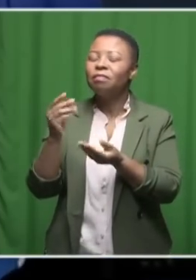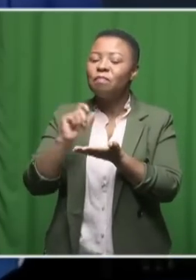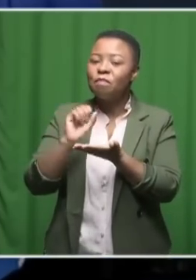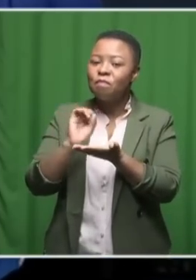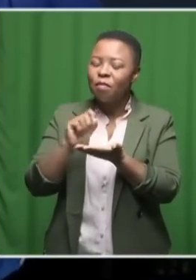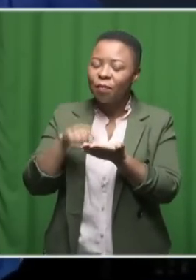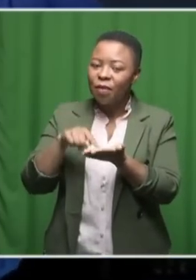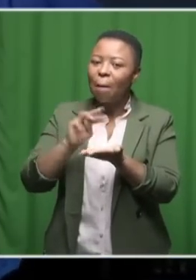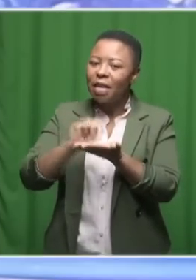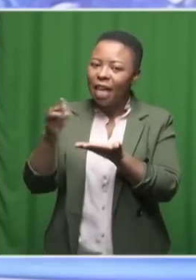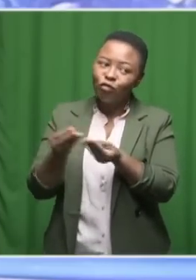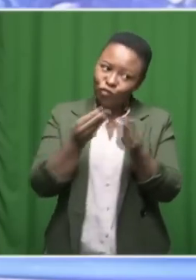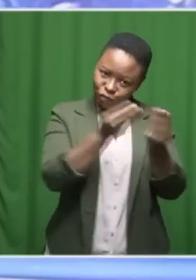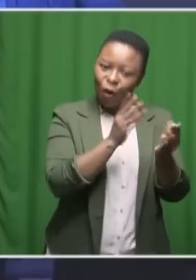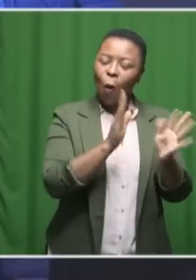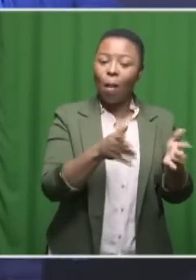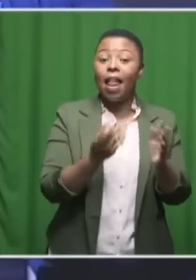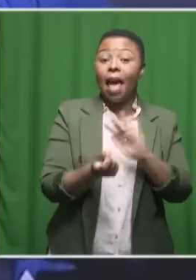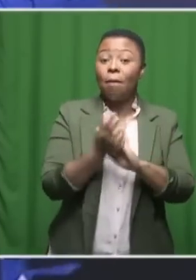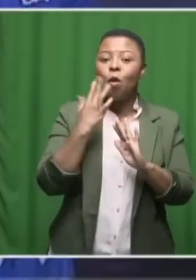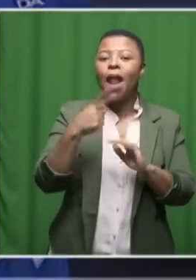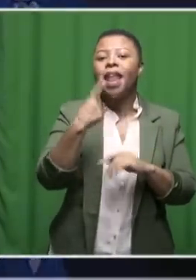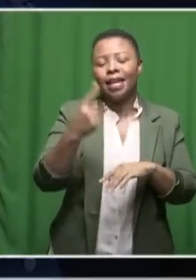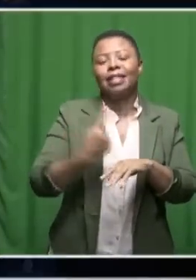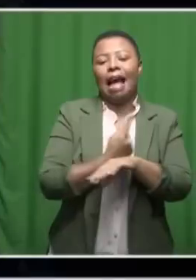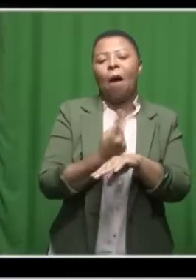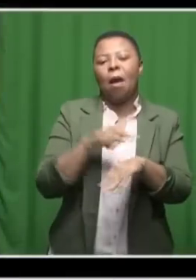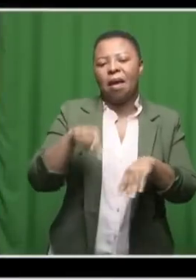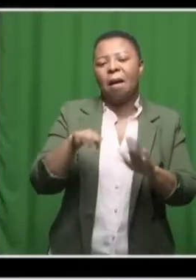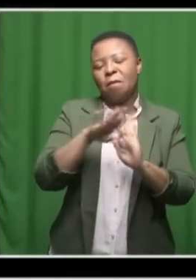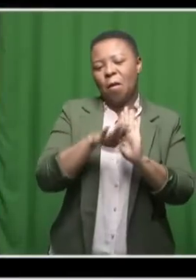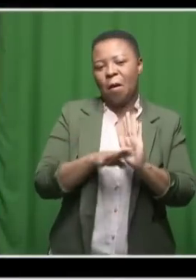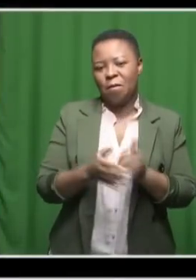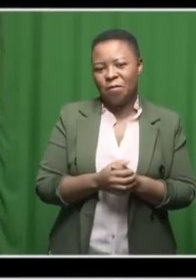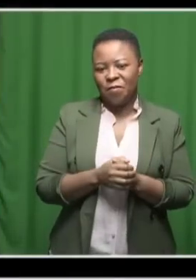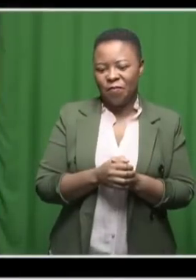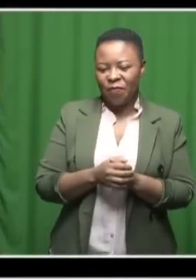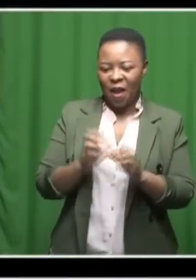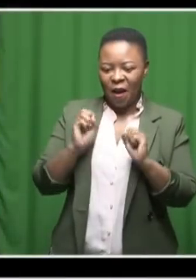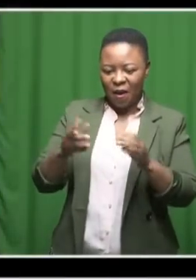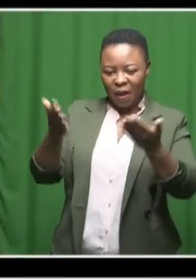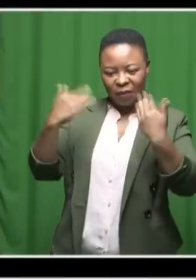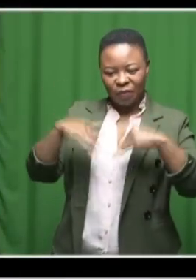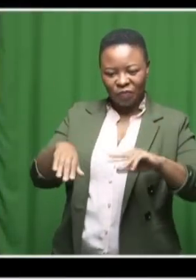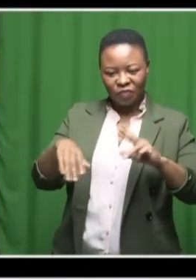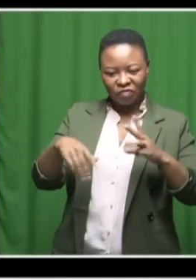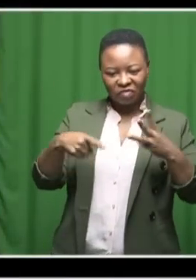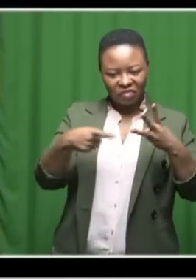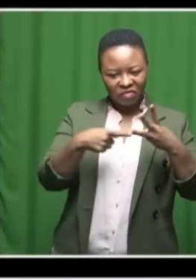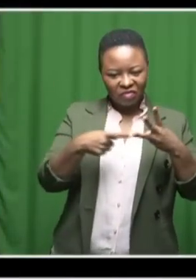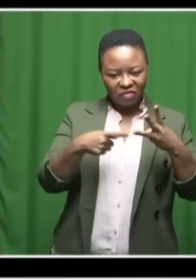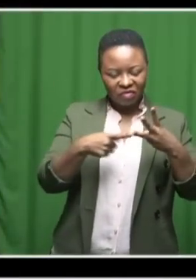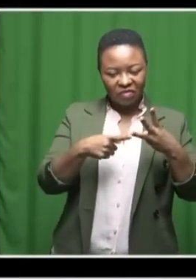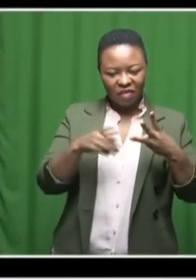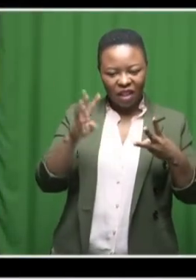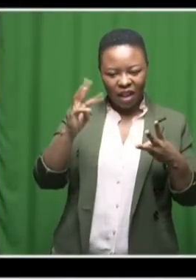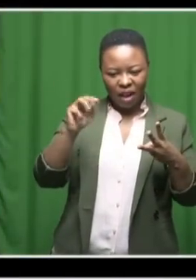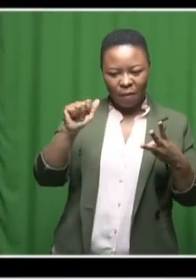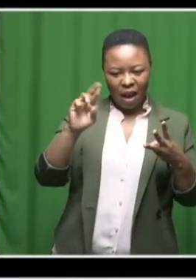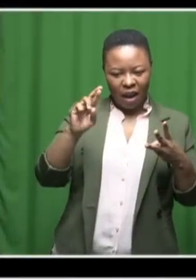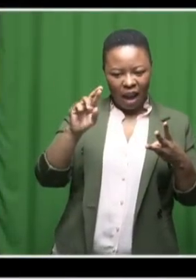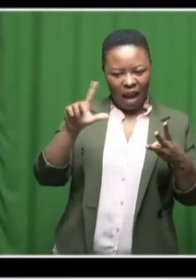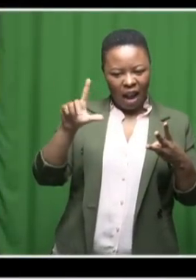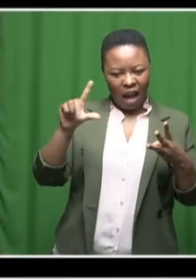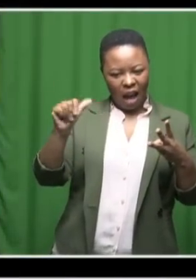can. So we're looking forward to it. But that's happening in the next hour here on the program. Okay, next trending topic, Mar-a-Lago. And this is all around Trump.